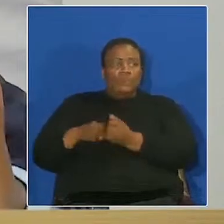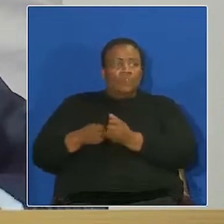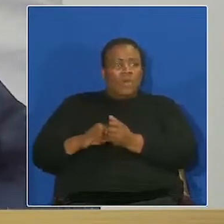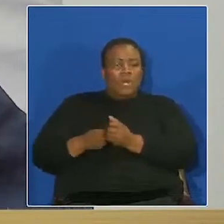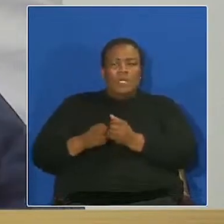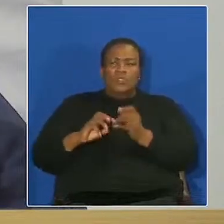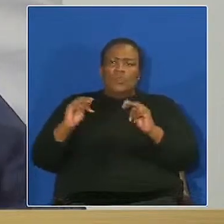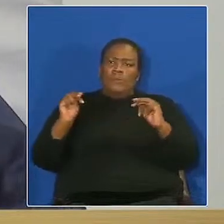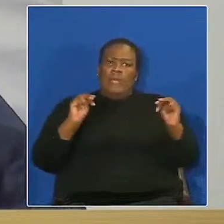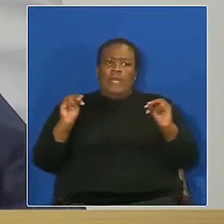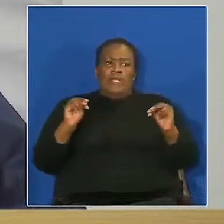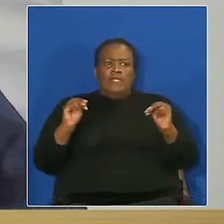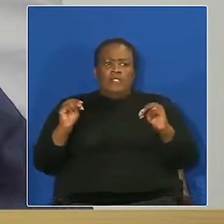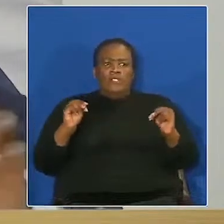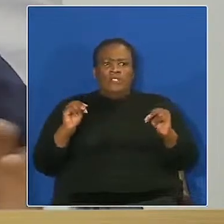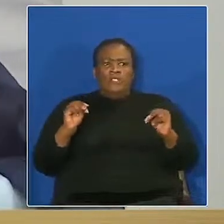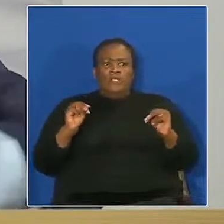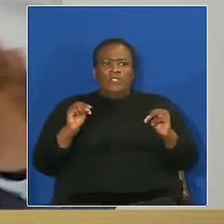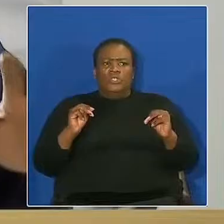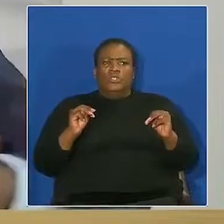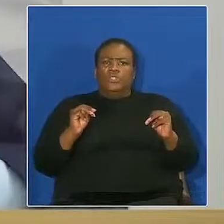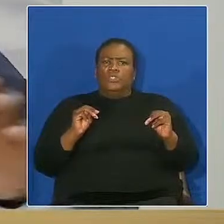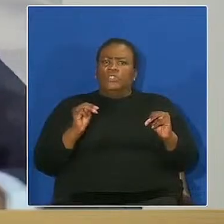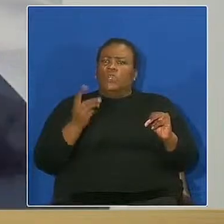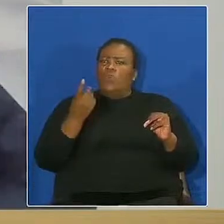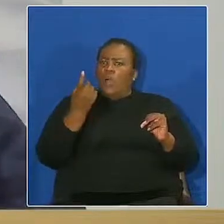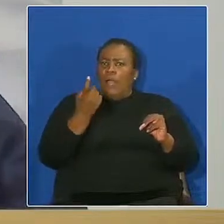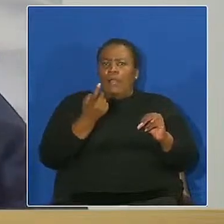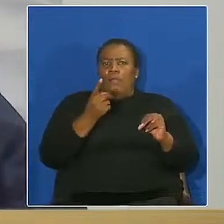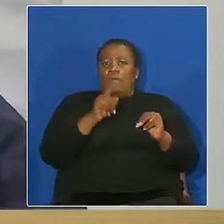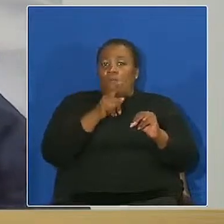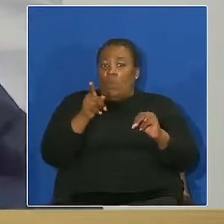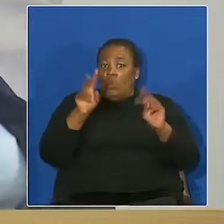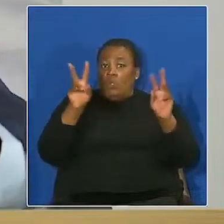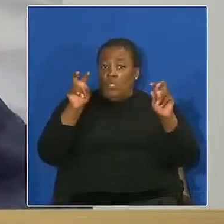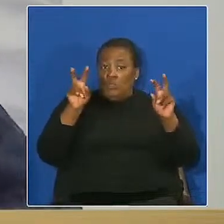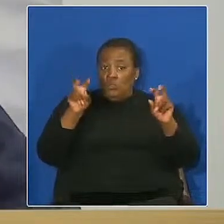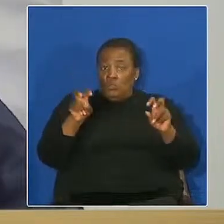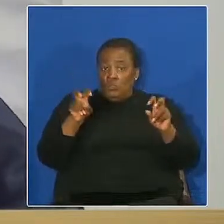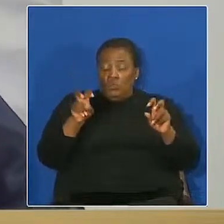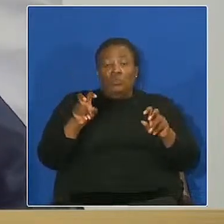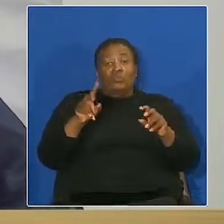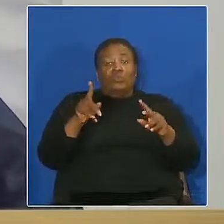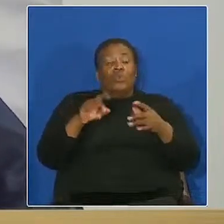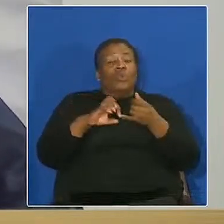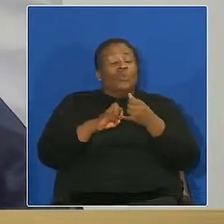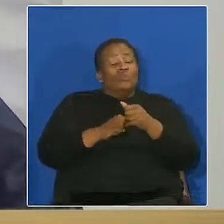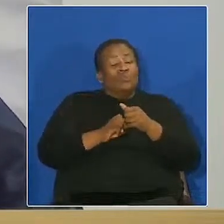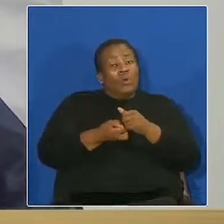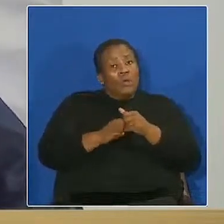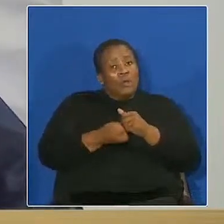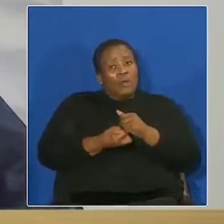to manage one of those happenings, one of those issues, the attempted